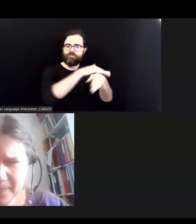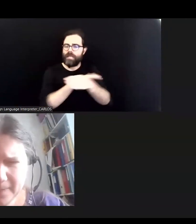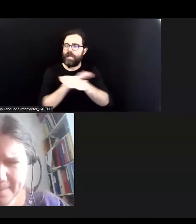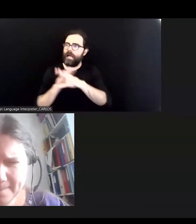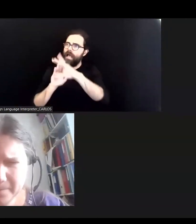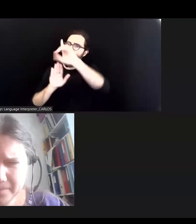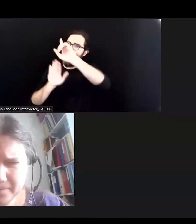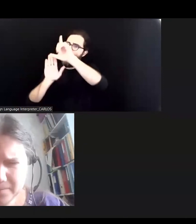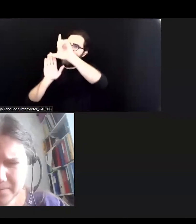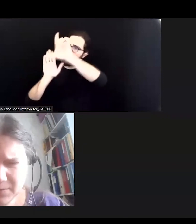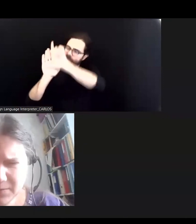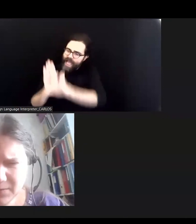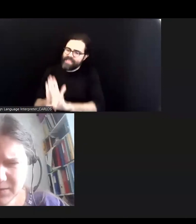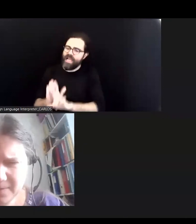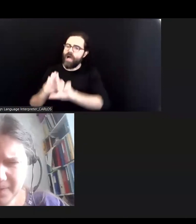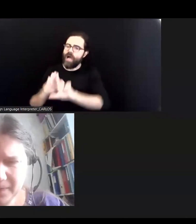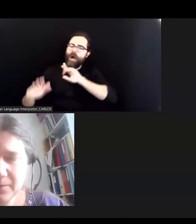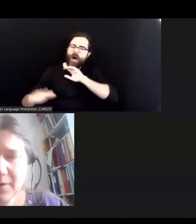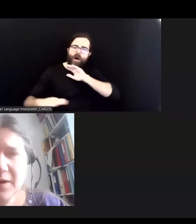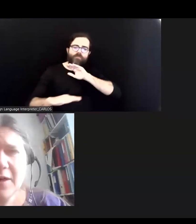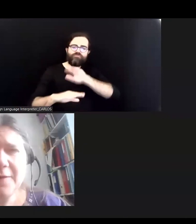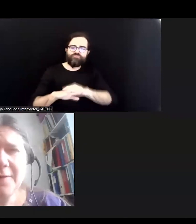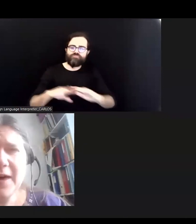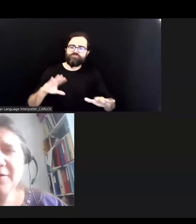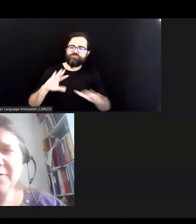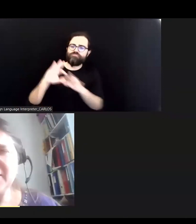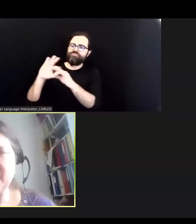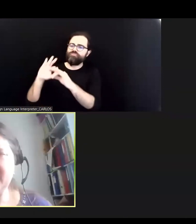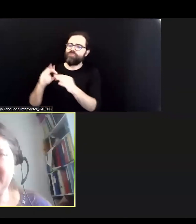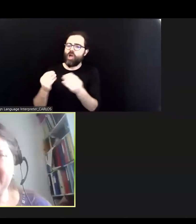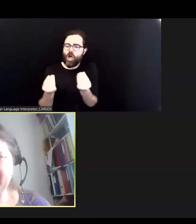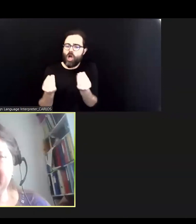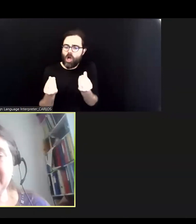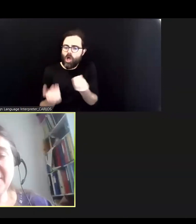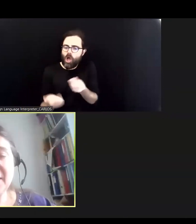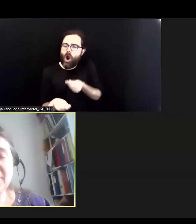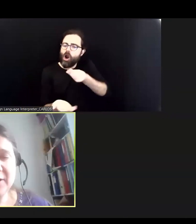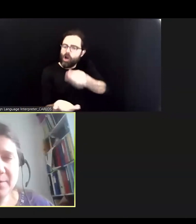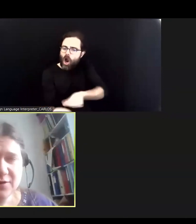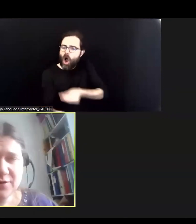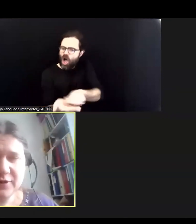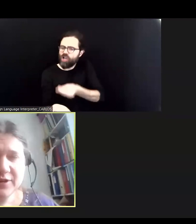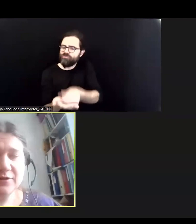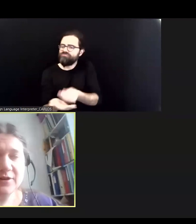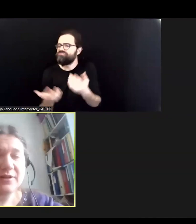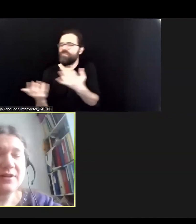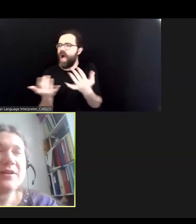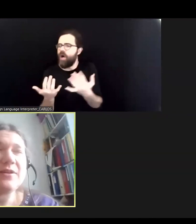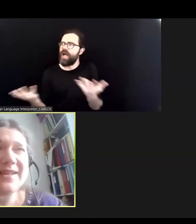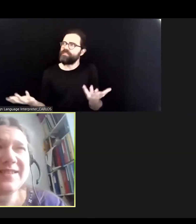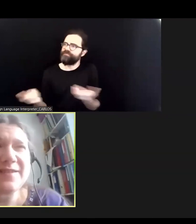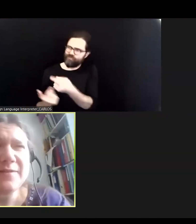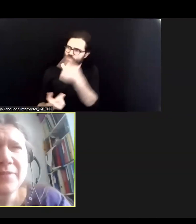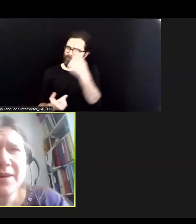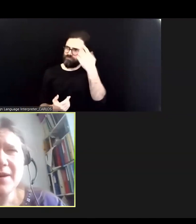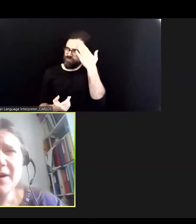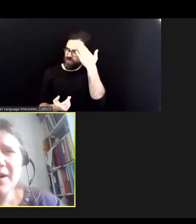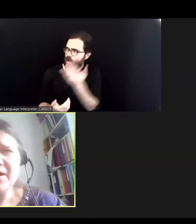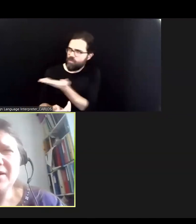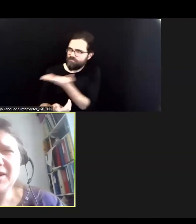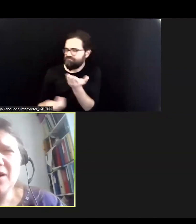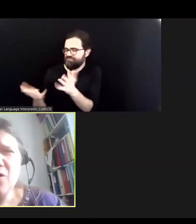some examples. If you provide material where you need vision, then you need to have an alternative for people who are vision impaired. If